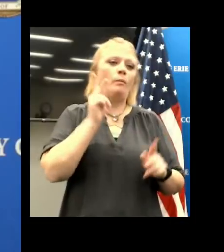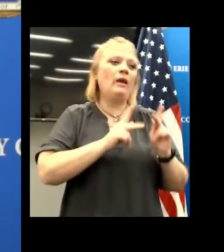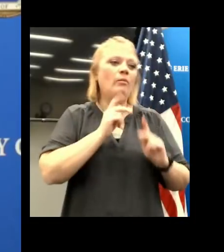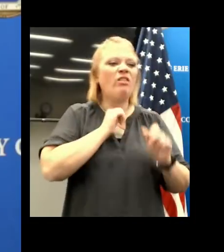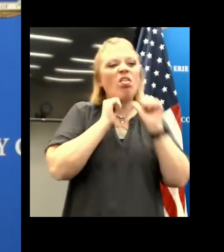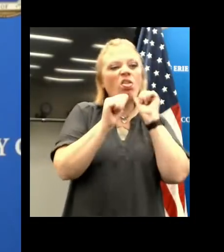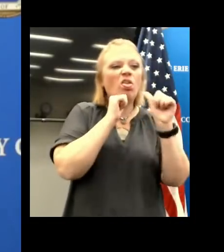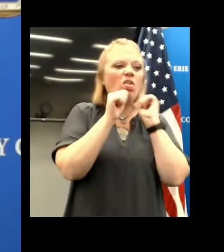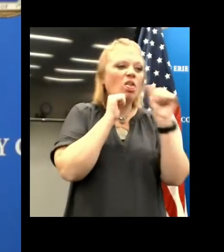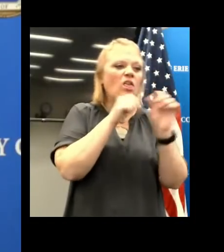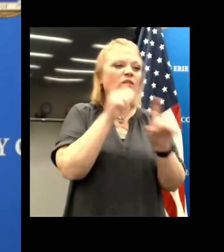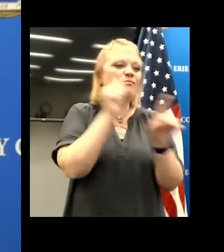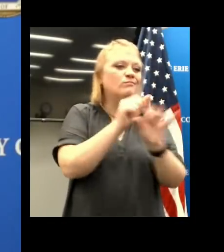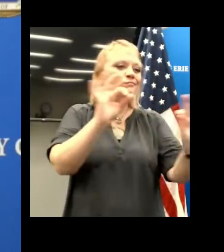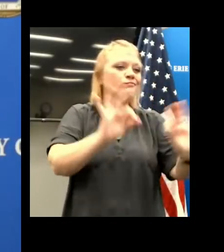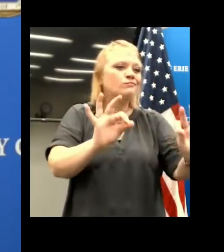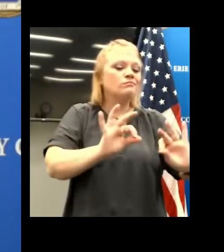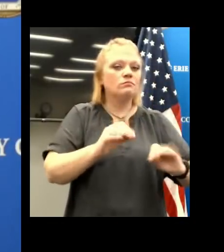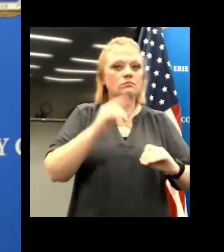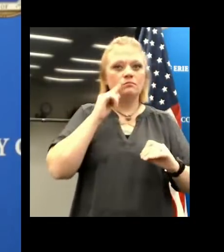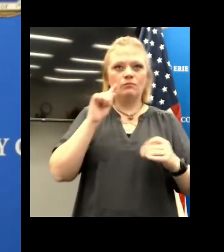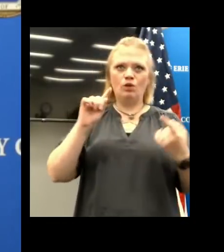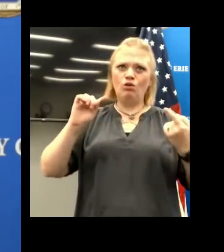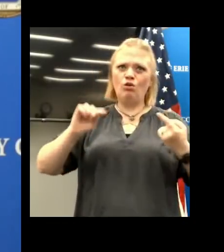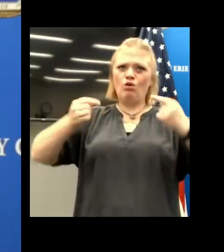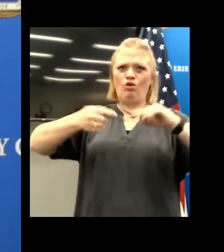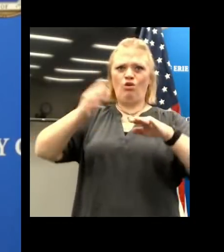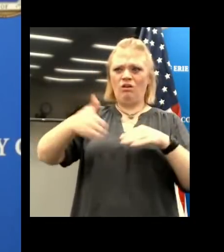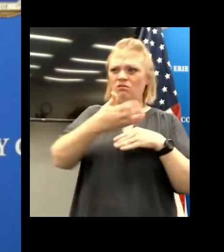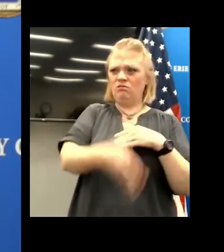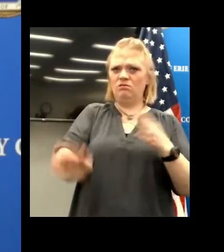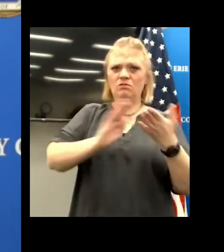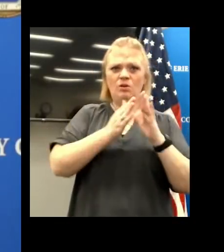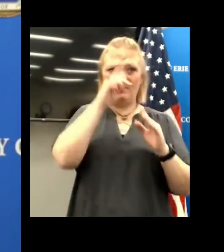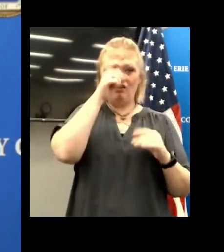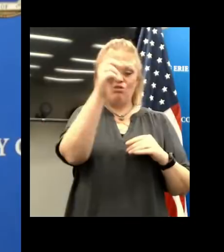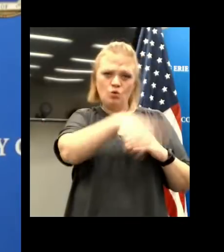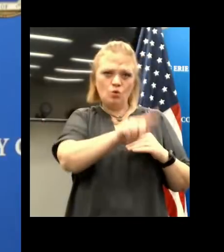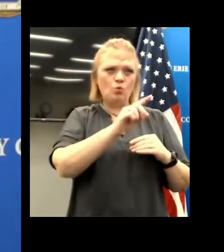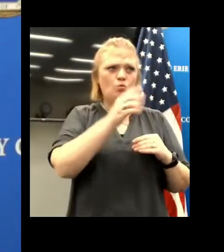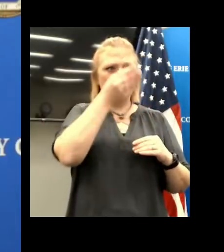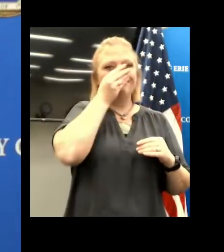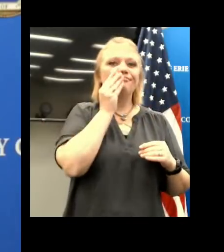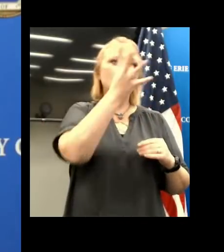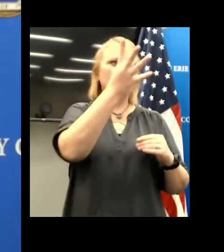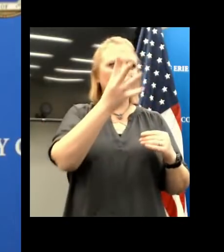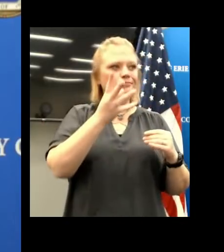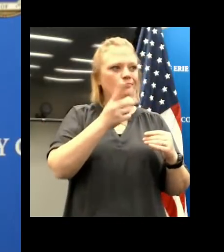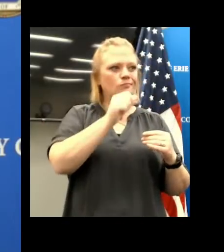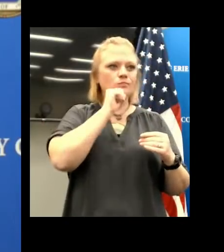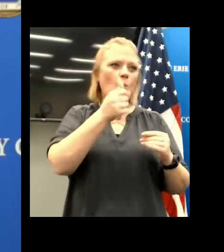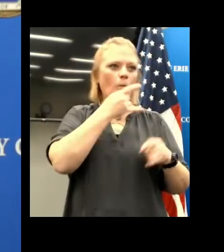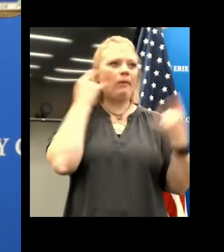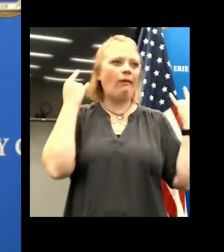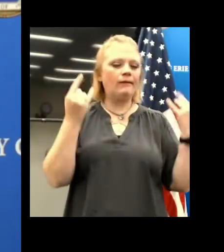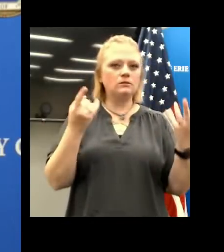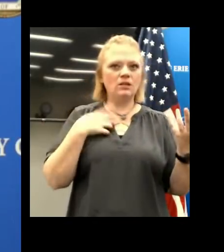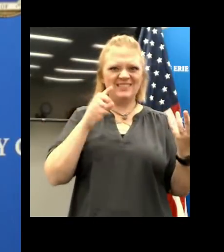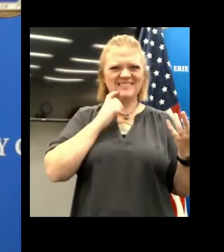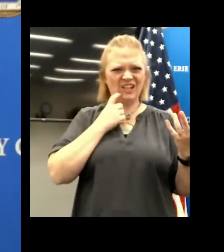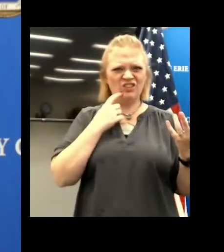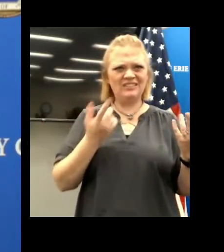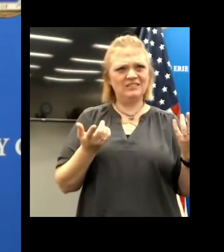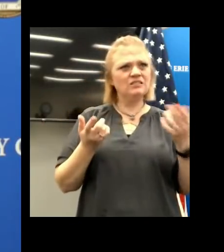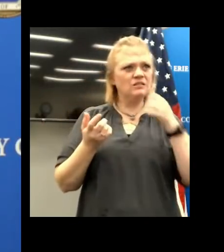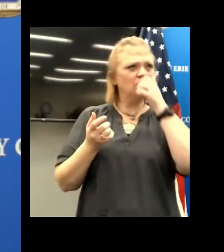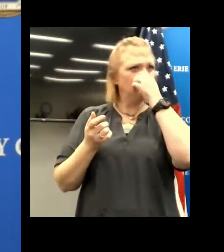hoaxers, you're hurting the rest of the community because you're the ones that aren't wearing masks, who aren't caring about it. It's serious. We continue to